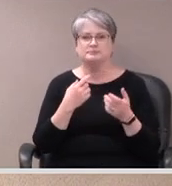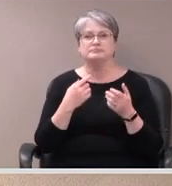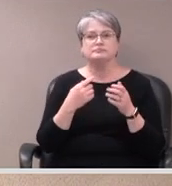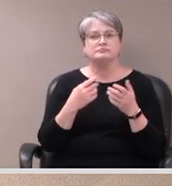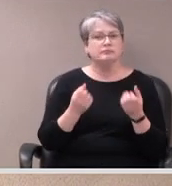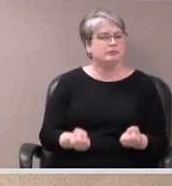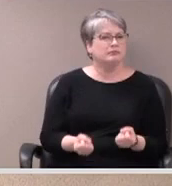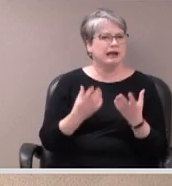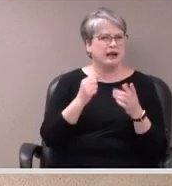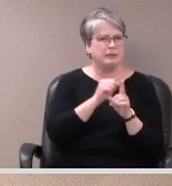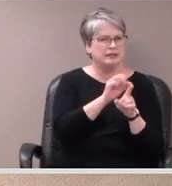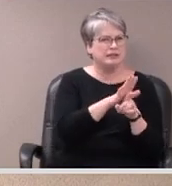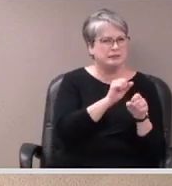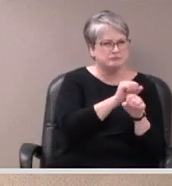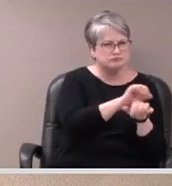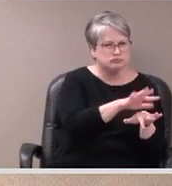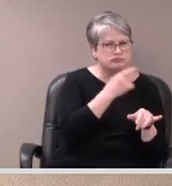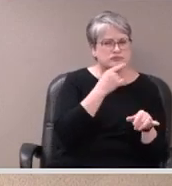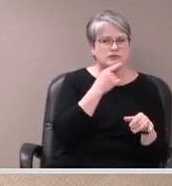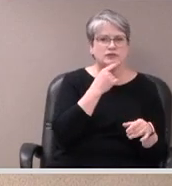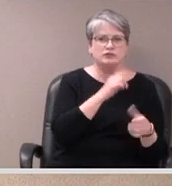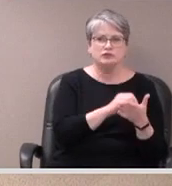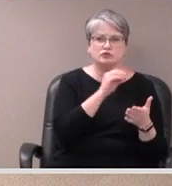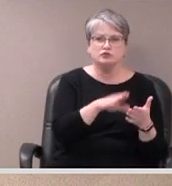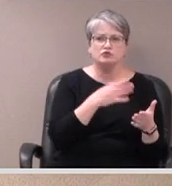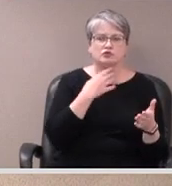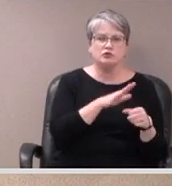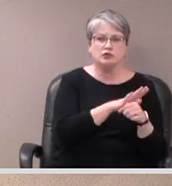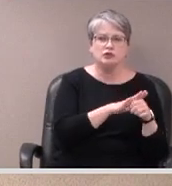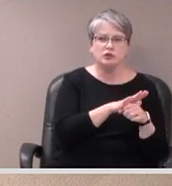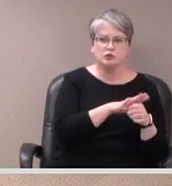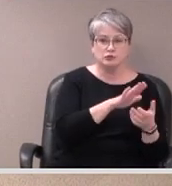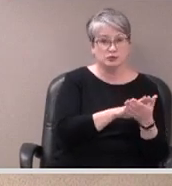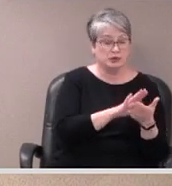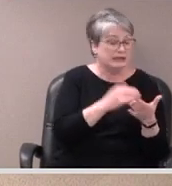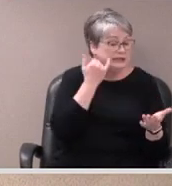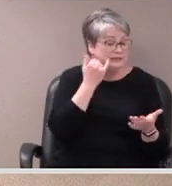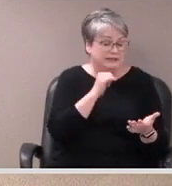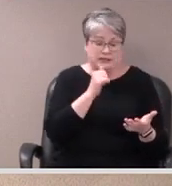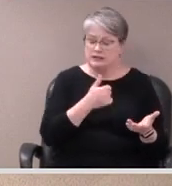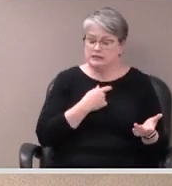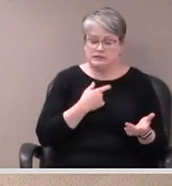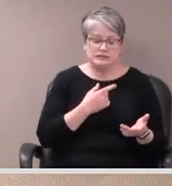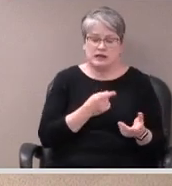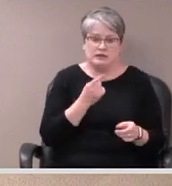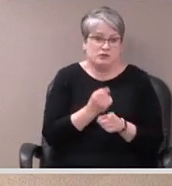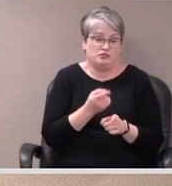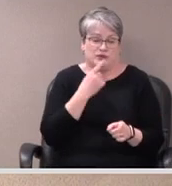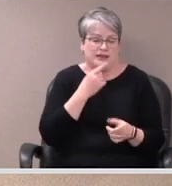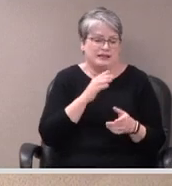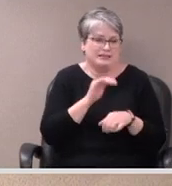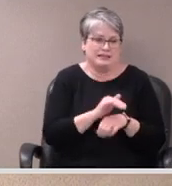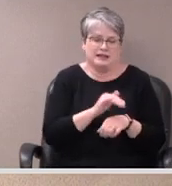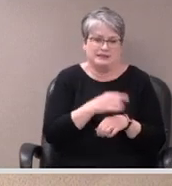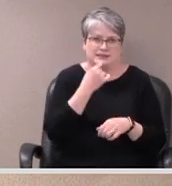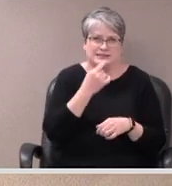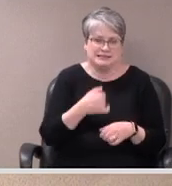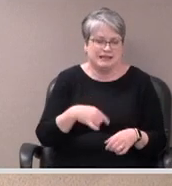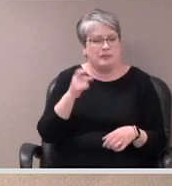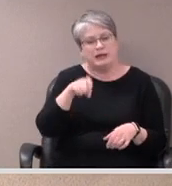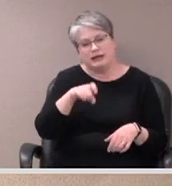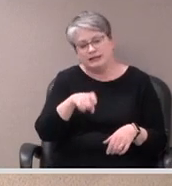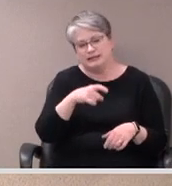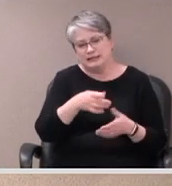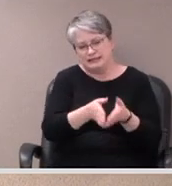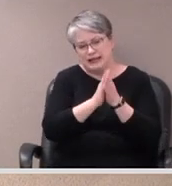much is impacting the students in the local school? And if this is not the right night to ask that question, I'm good with that. Just tell me the night that I need to